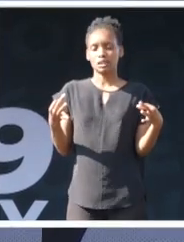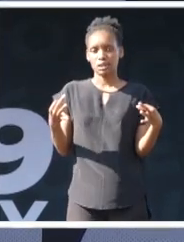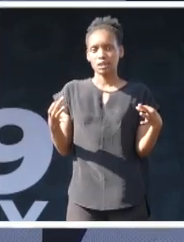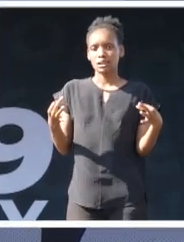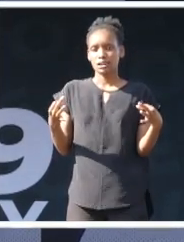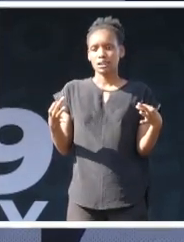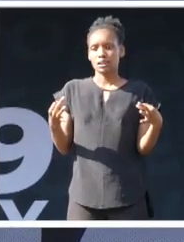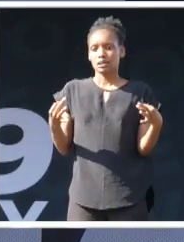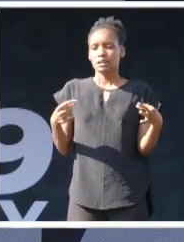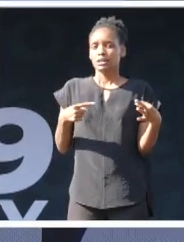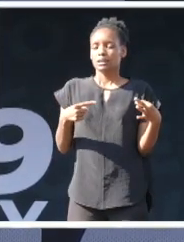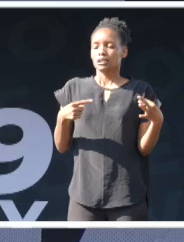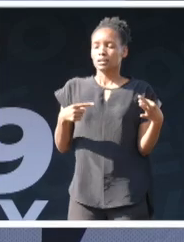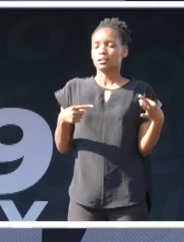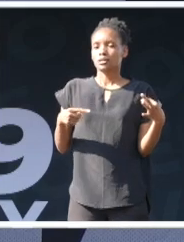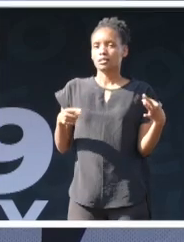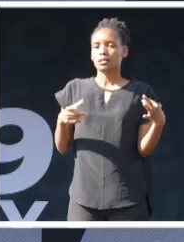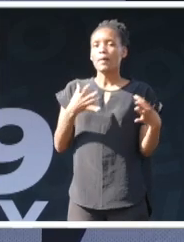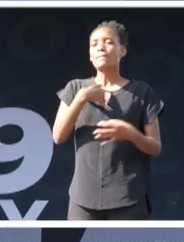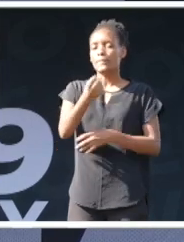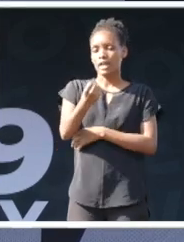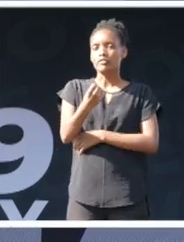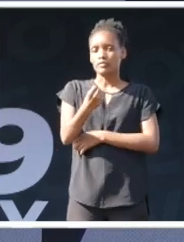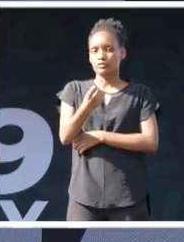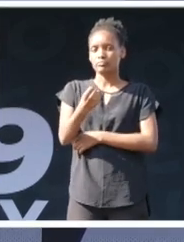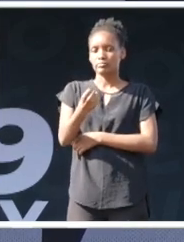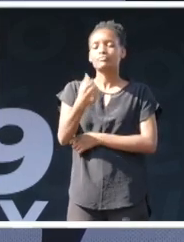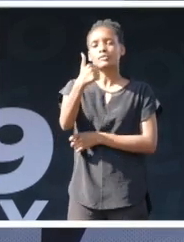is a brave one and is the right one.